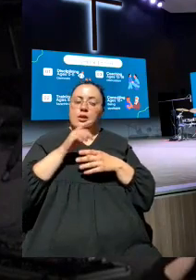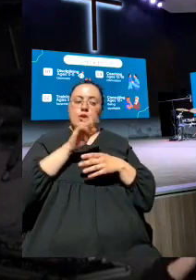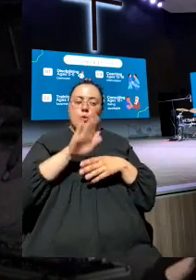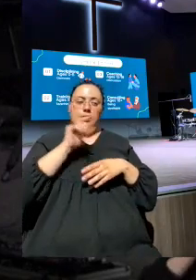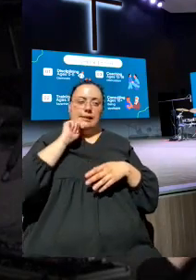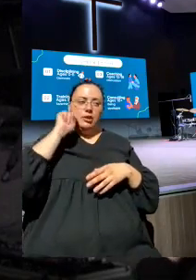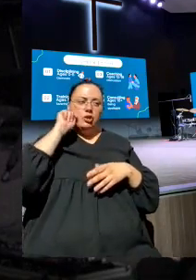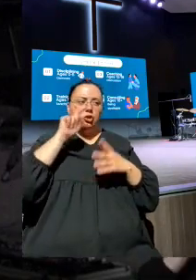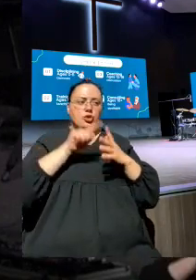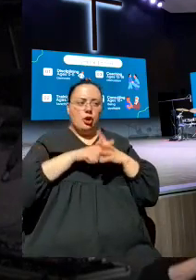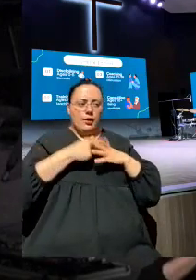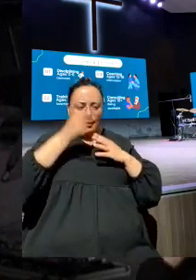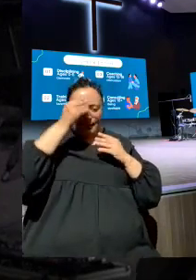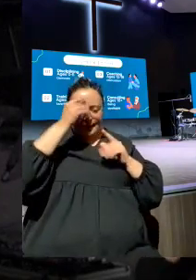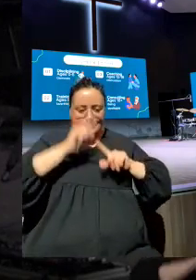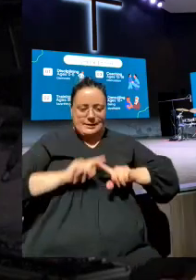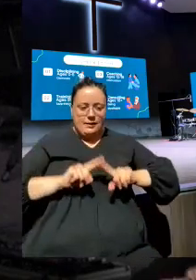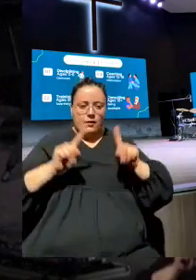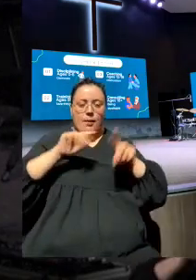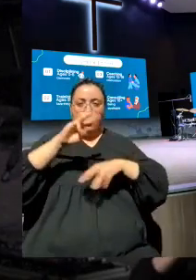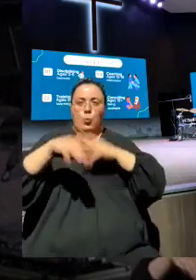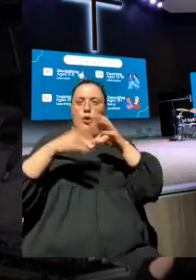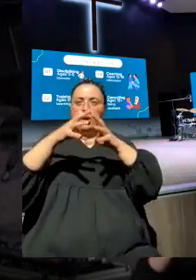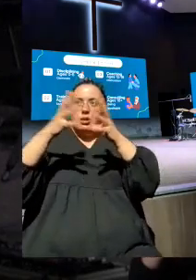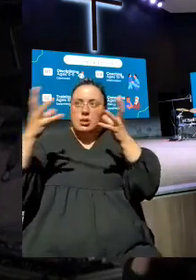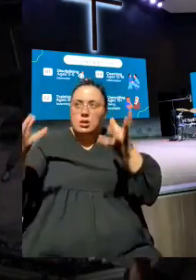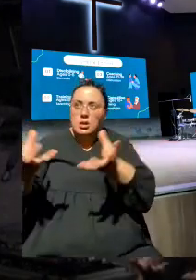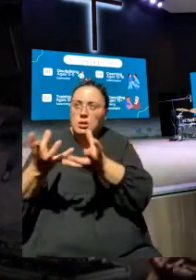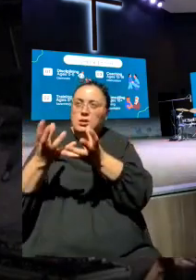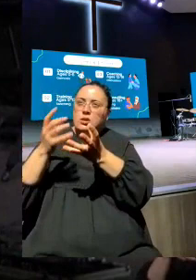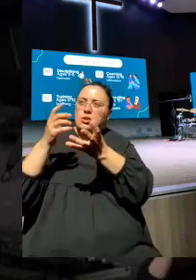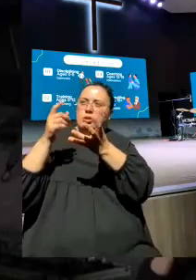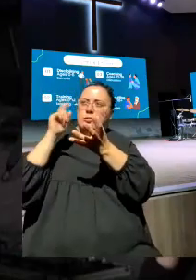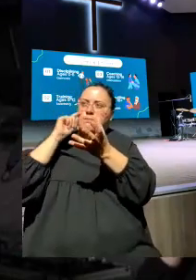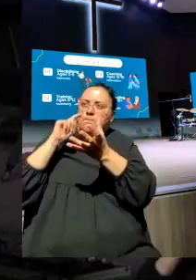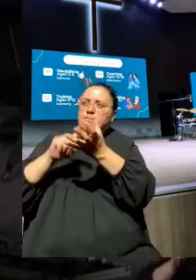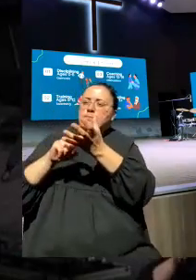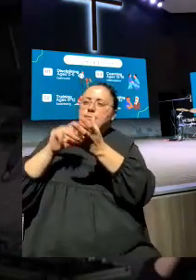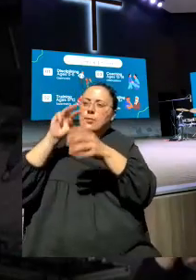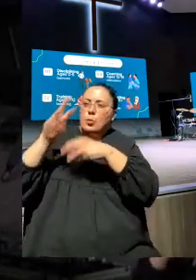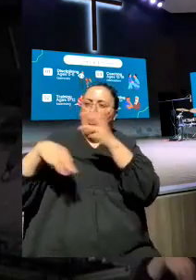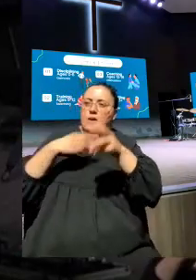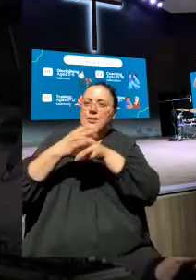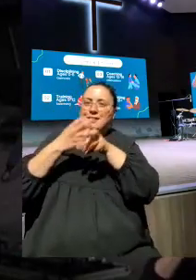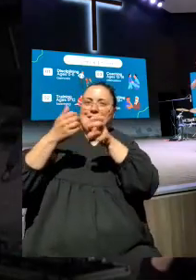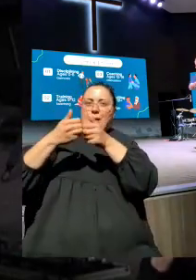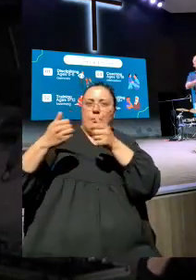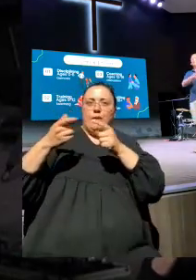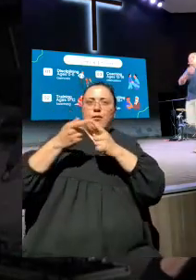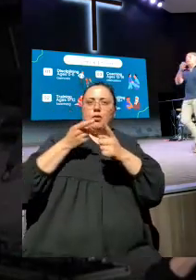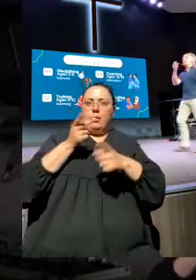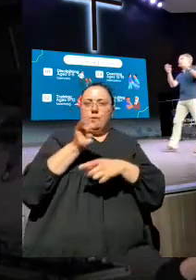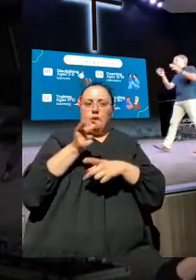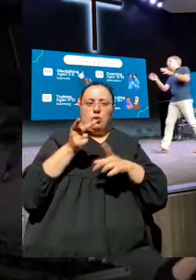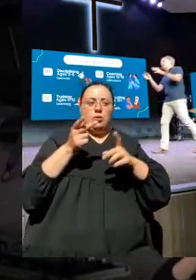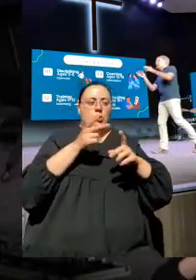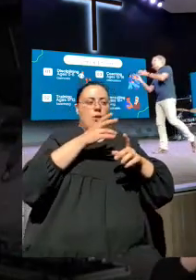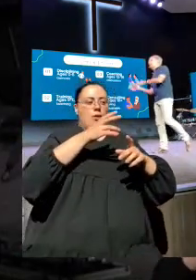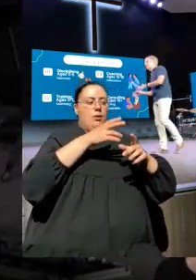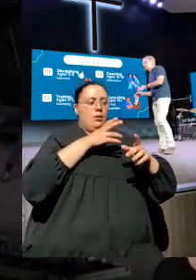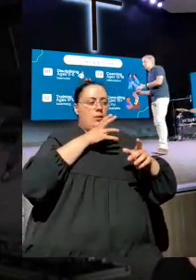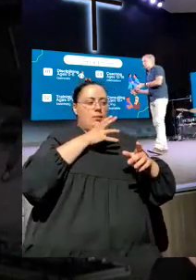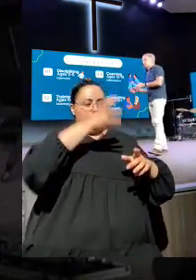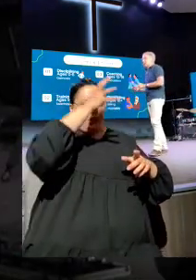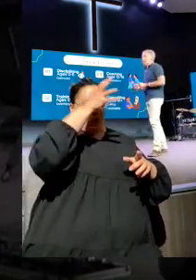world. They're seeing themselves as separate from you. They've now gained a cognitive ability to see themselves separate from